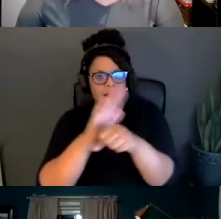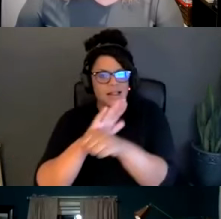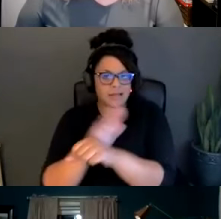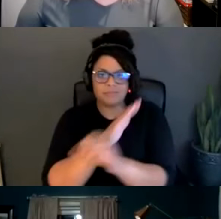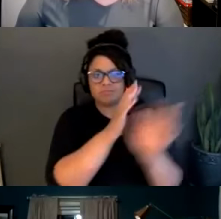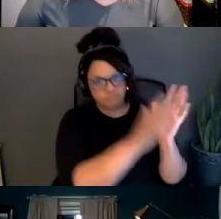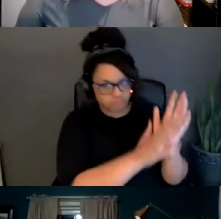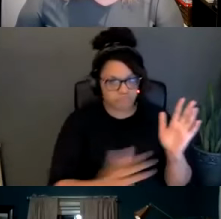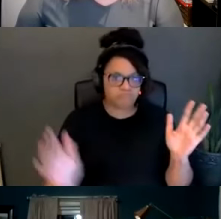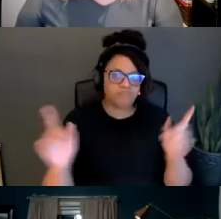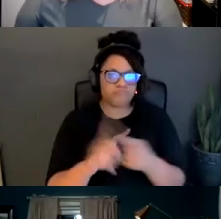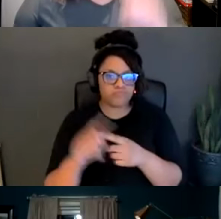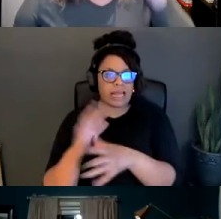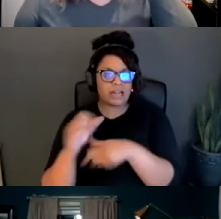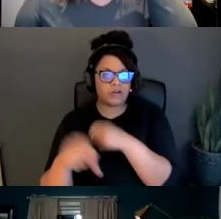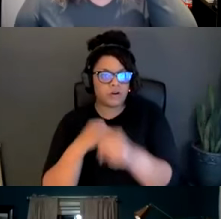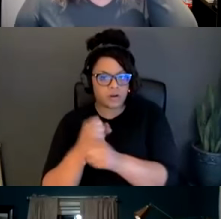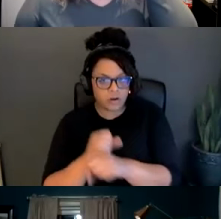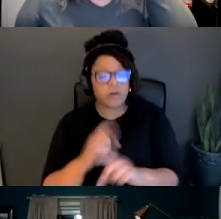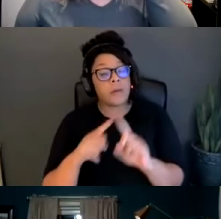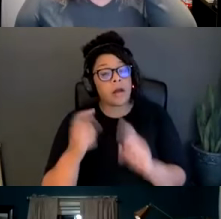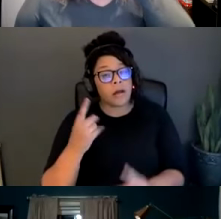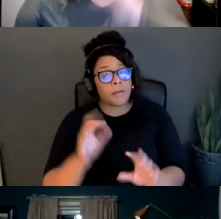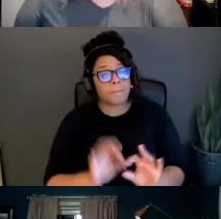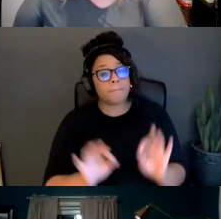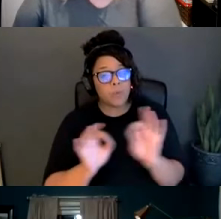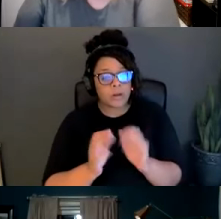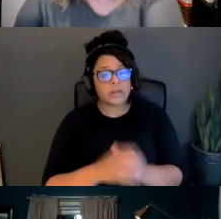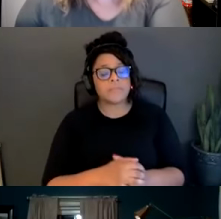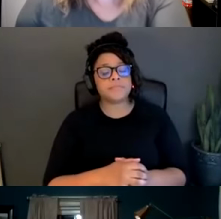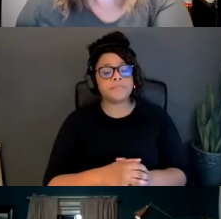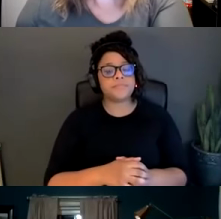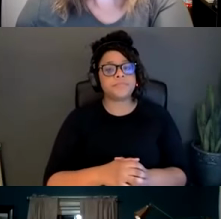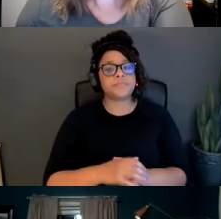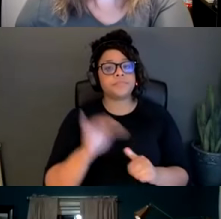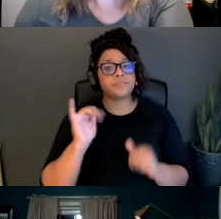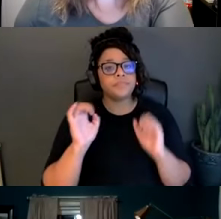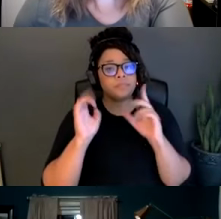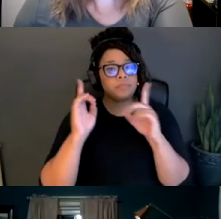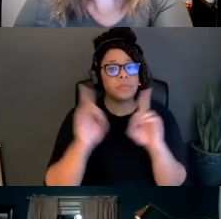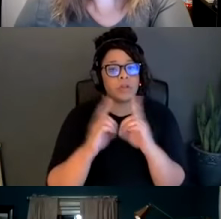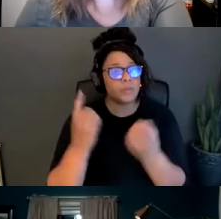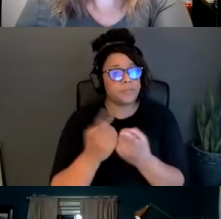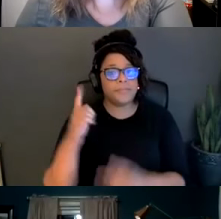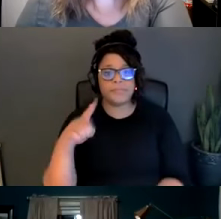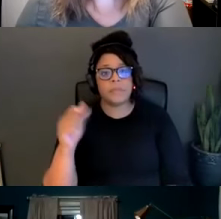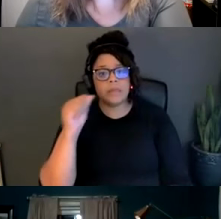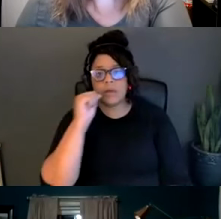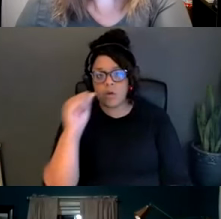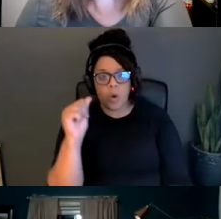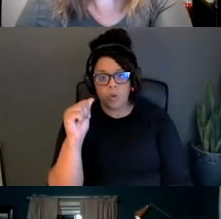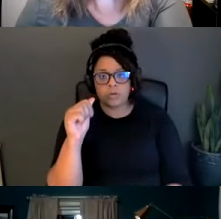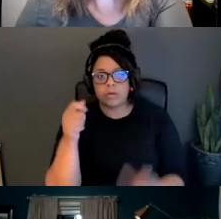gap. But more importantly, given the fact that the education department does not promulgate